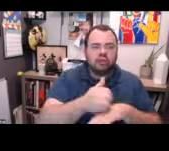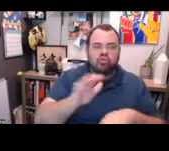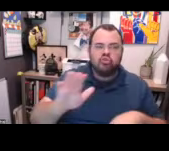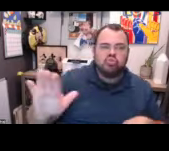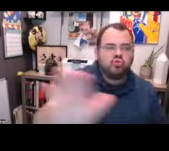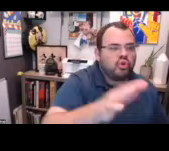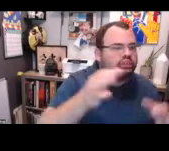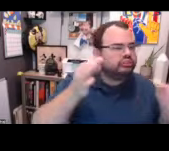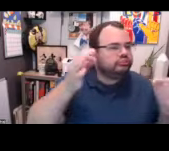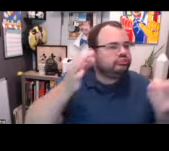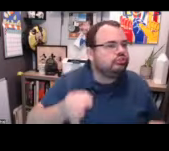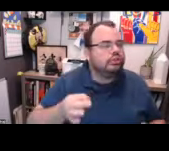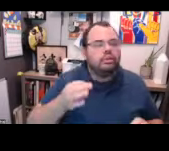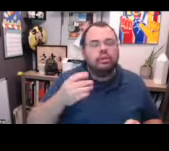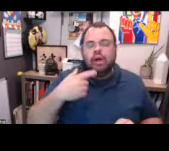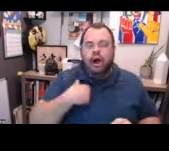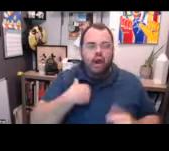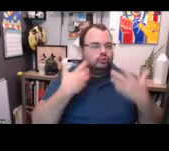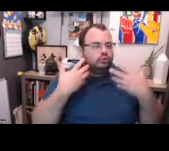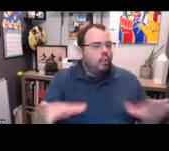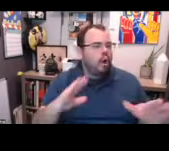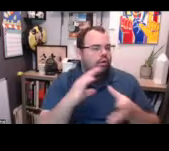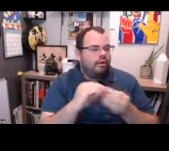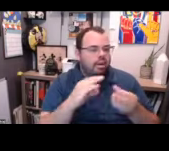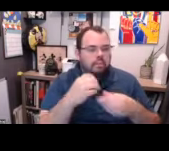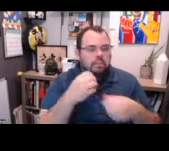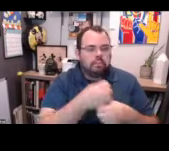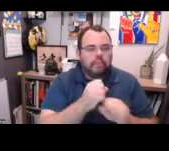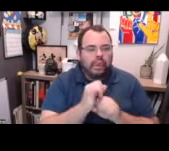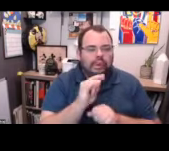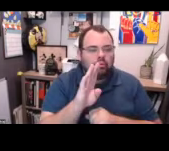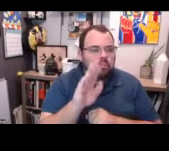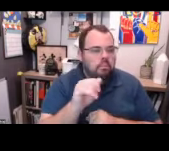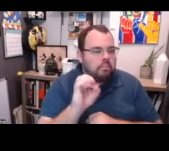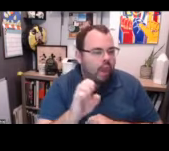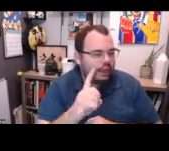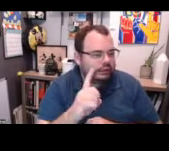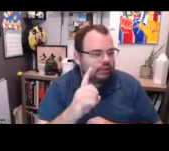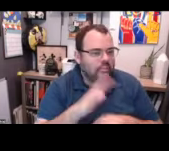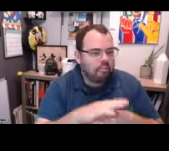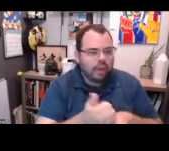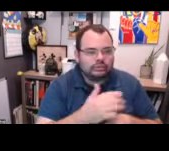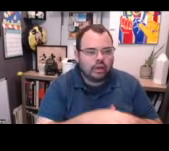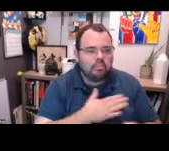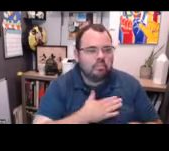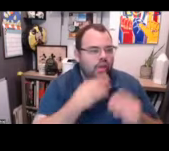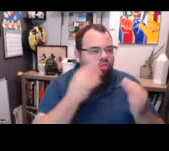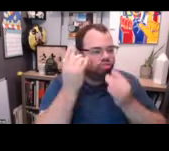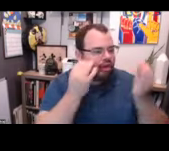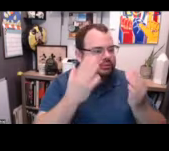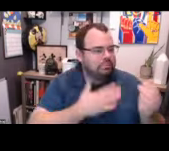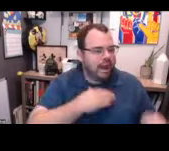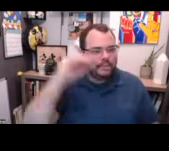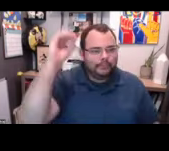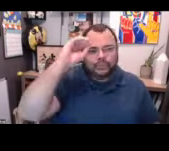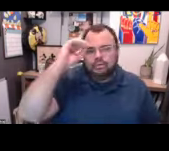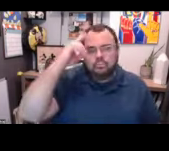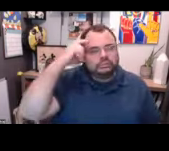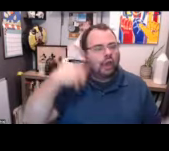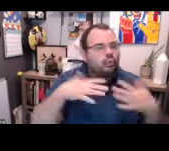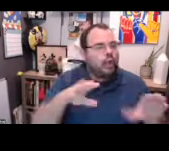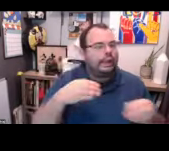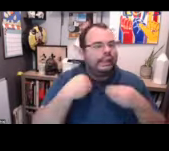go into it. I mean, it is your decision, and I don't want to seem biased at all with